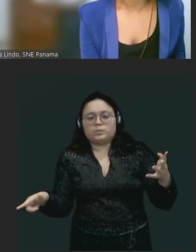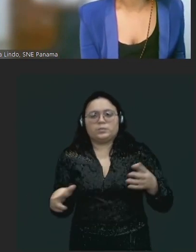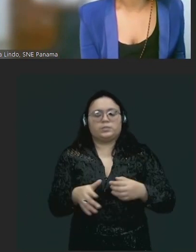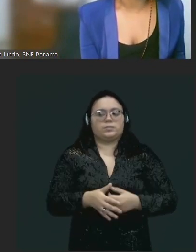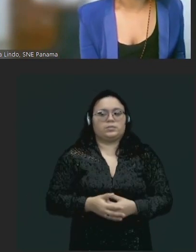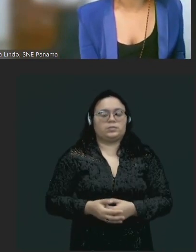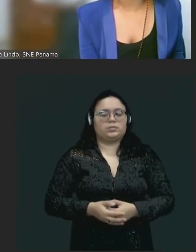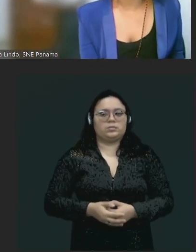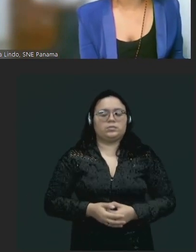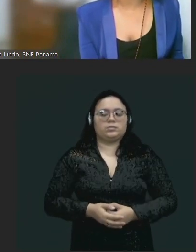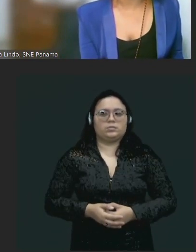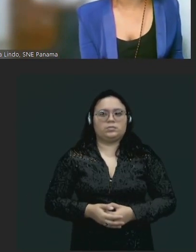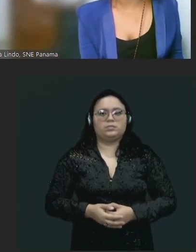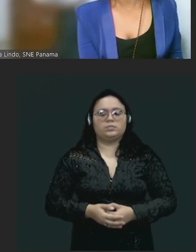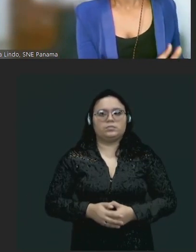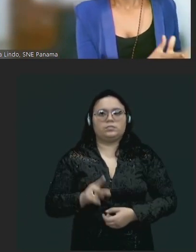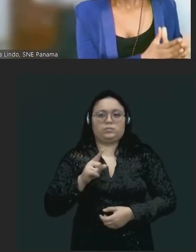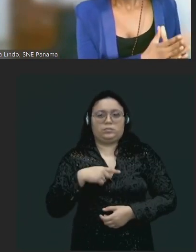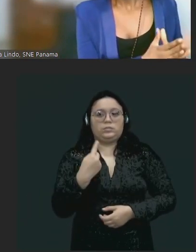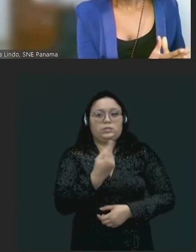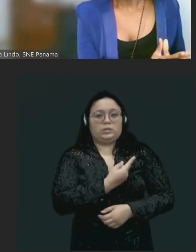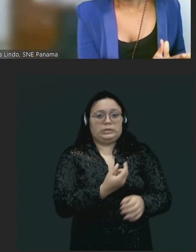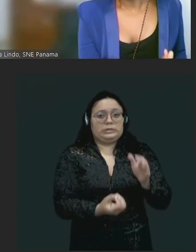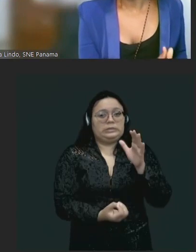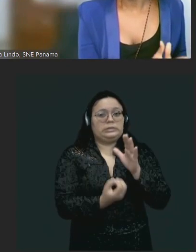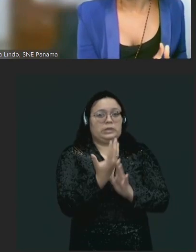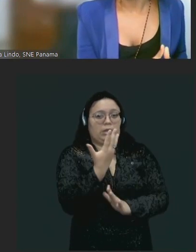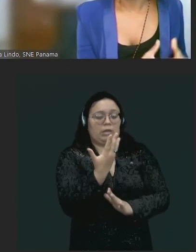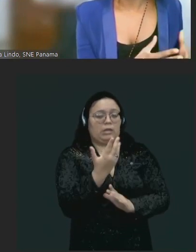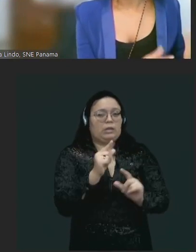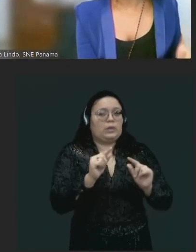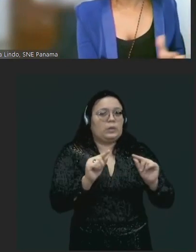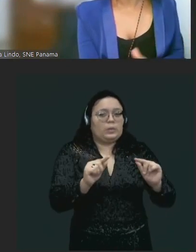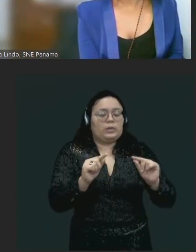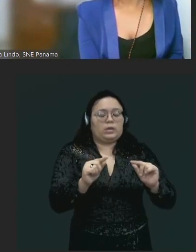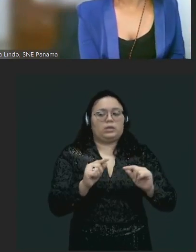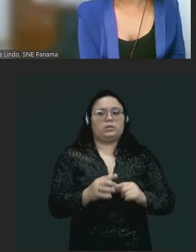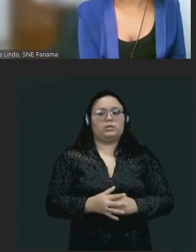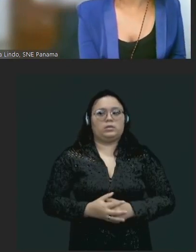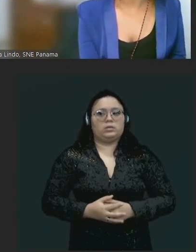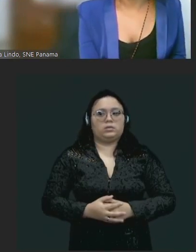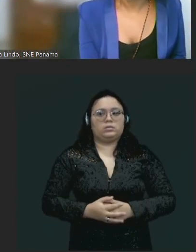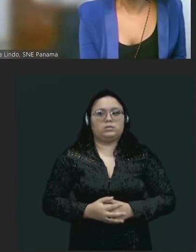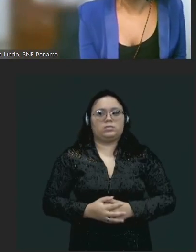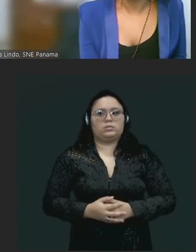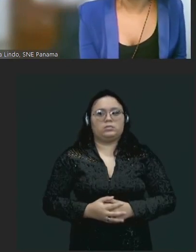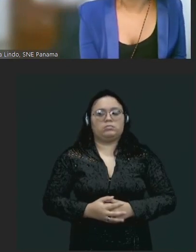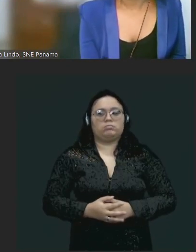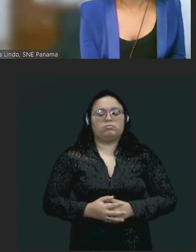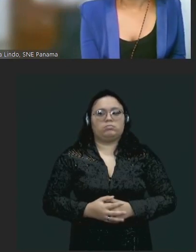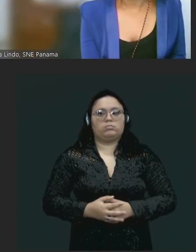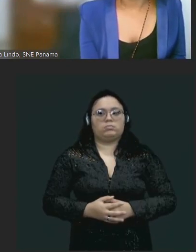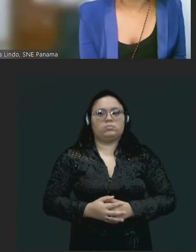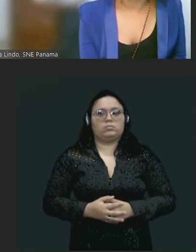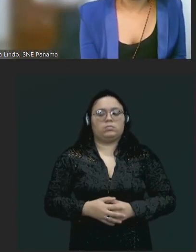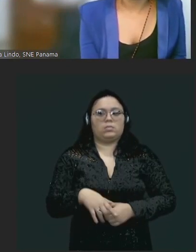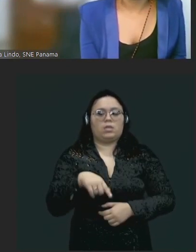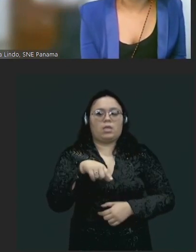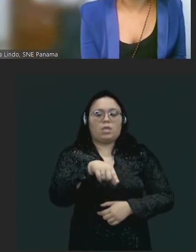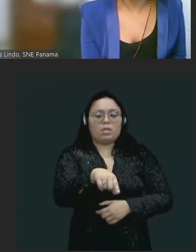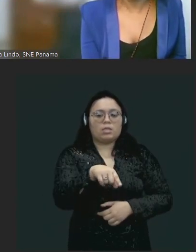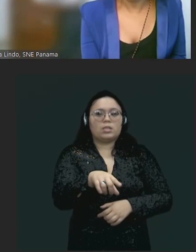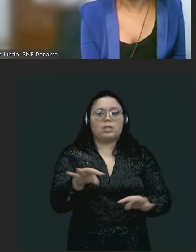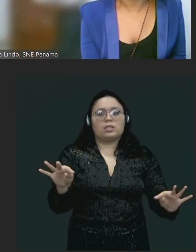are right now working with the IDB in the creation of a energy transition fund that have